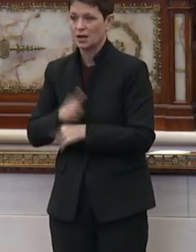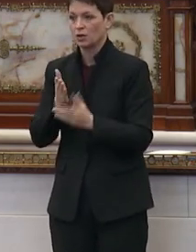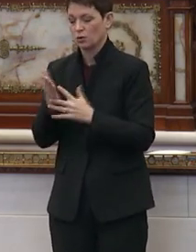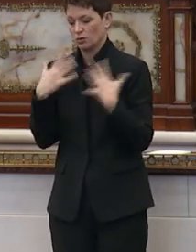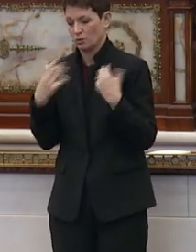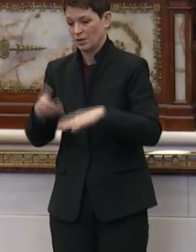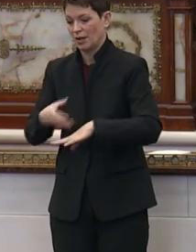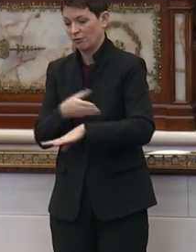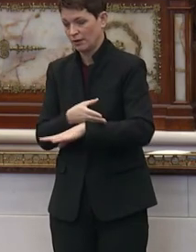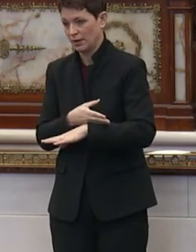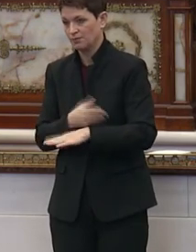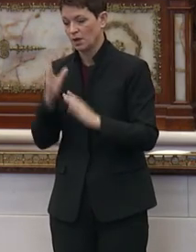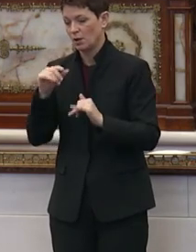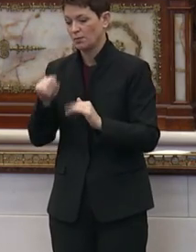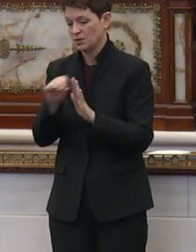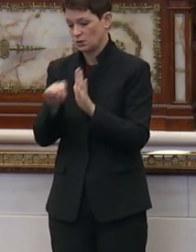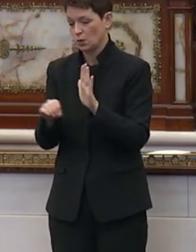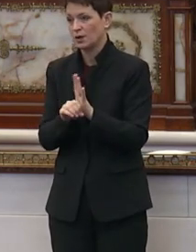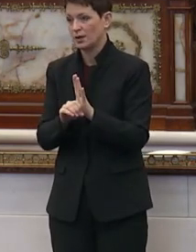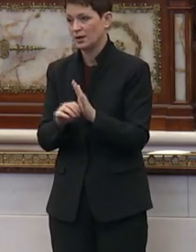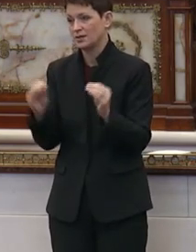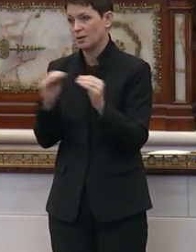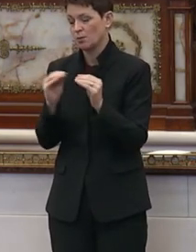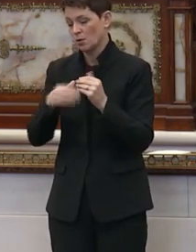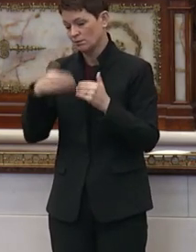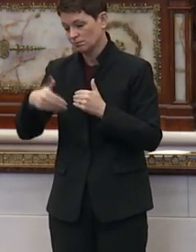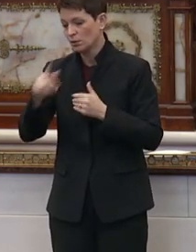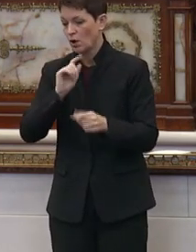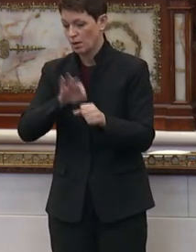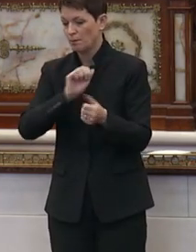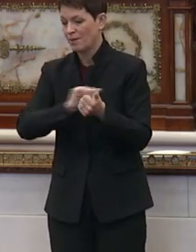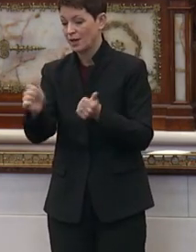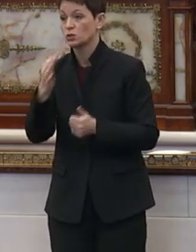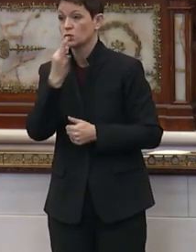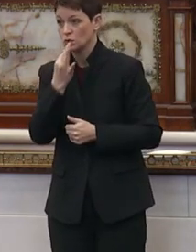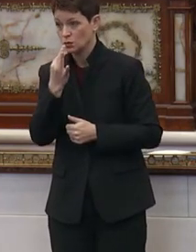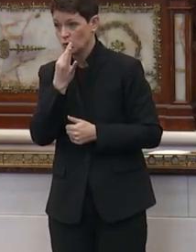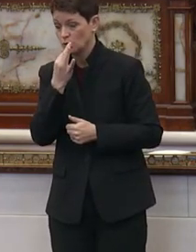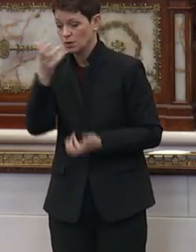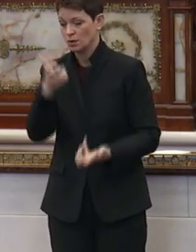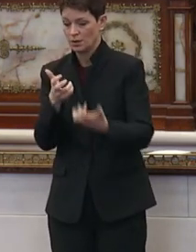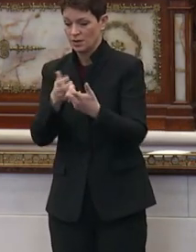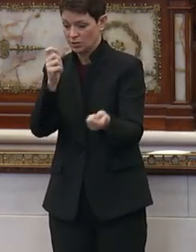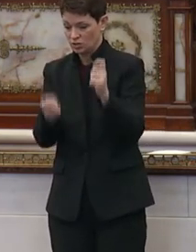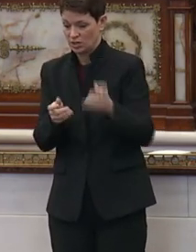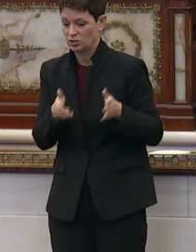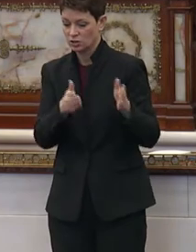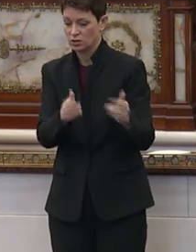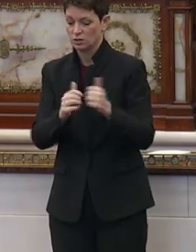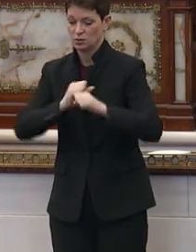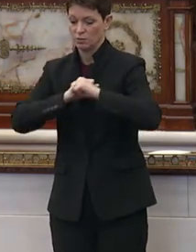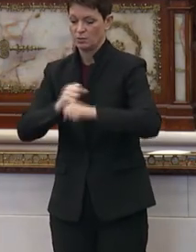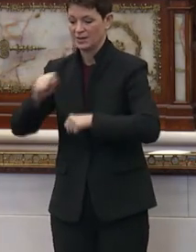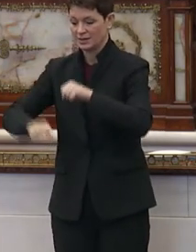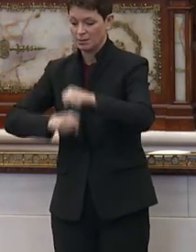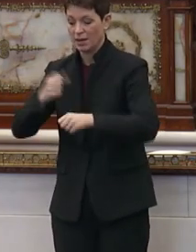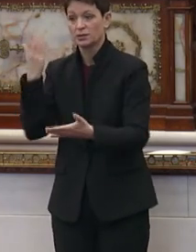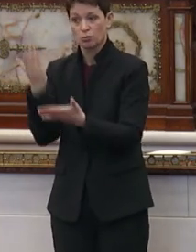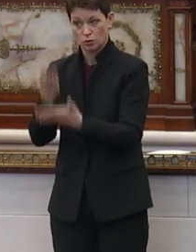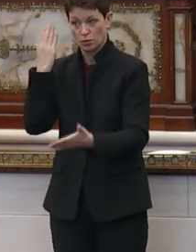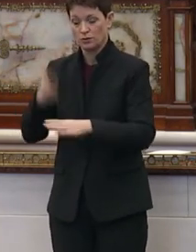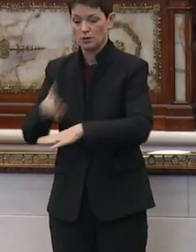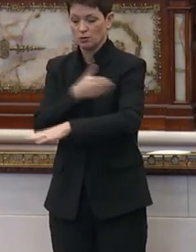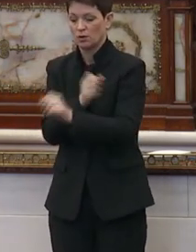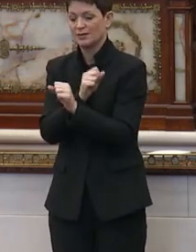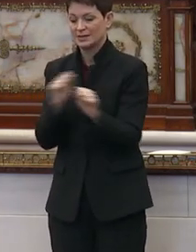recovery. I hope that this ordinance and more like it are passed soon. Retrofitting streets with protected bike lanes has been proven to